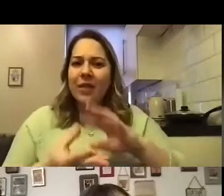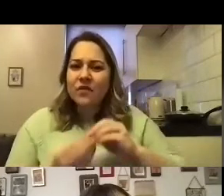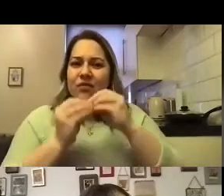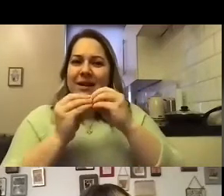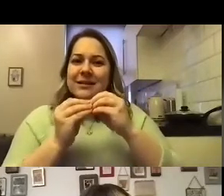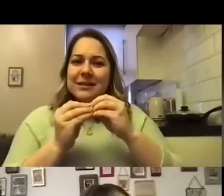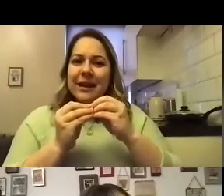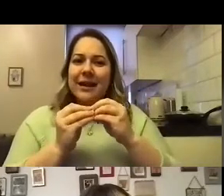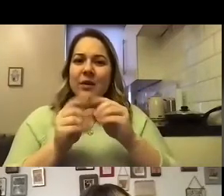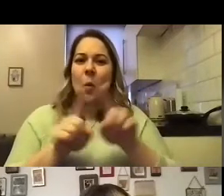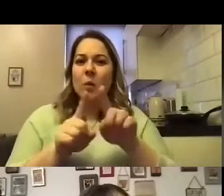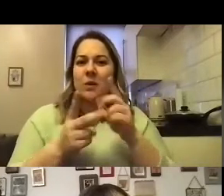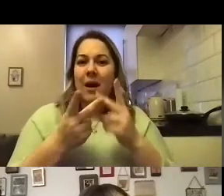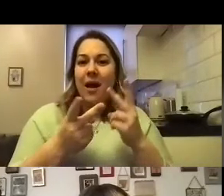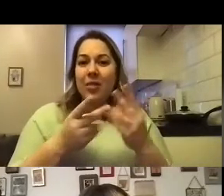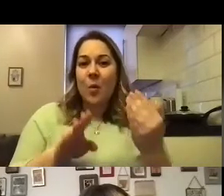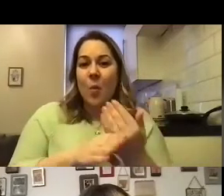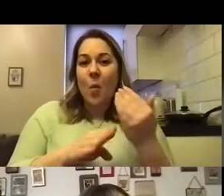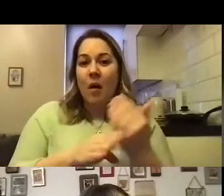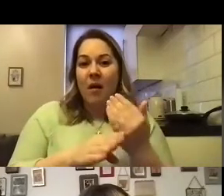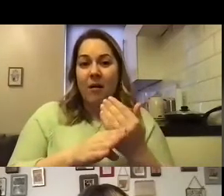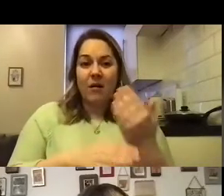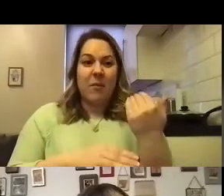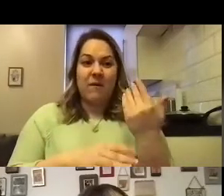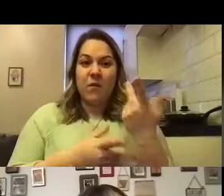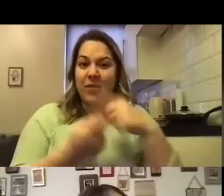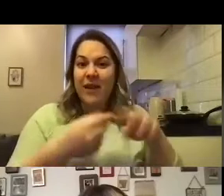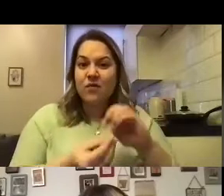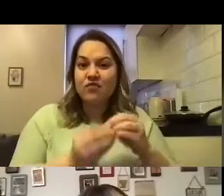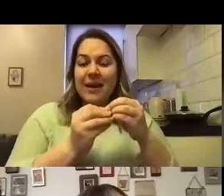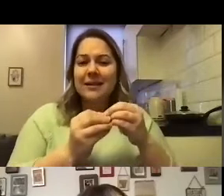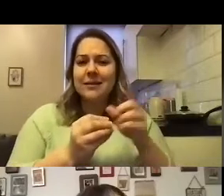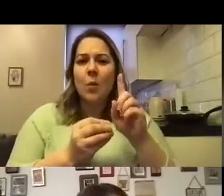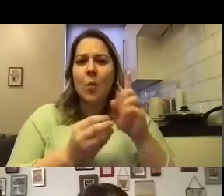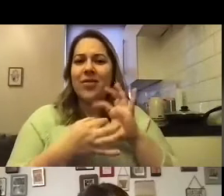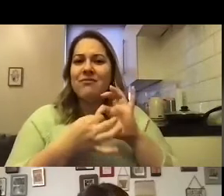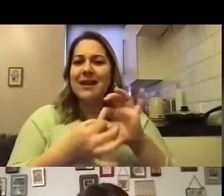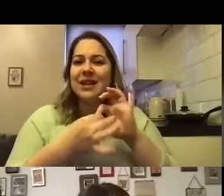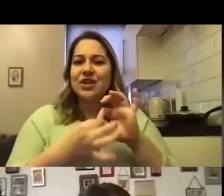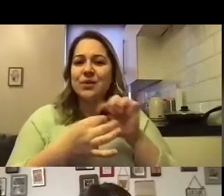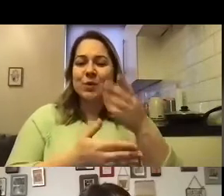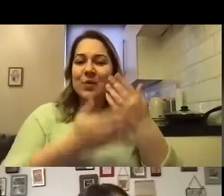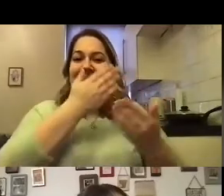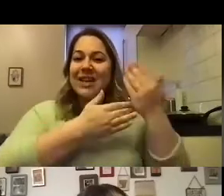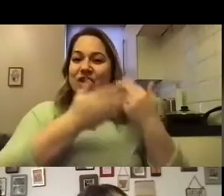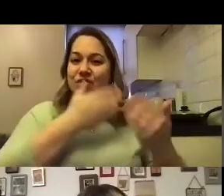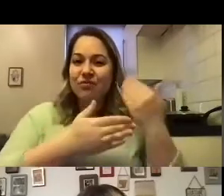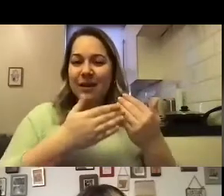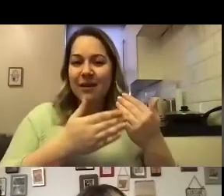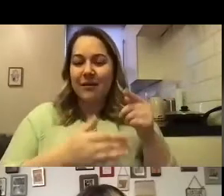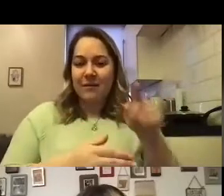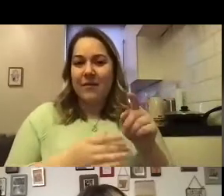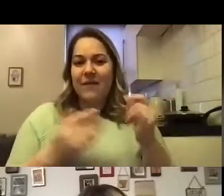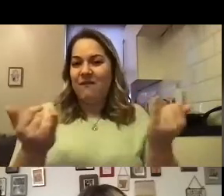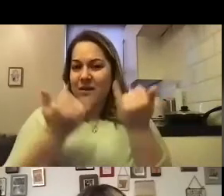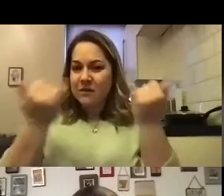they might make beyond Poplarism Festival, or their sort of relationship to the history of the festival. So